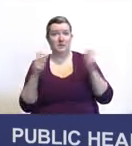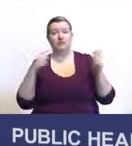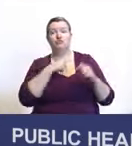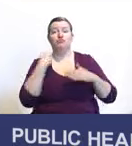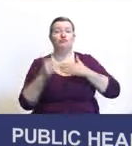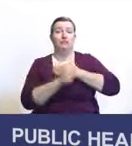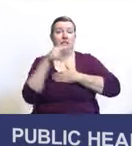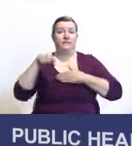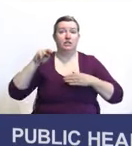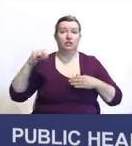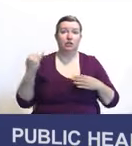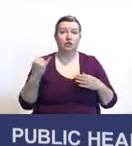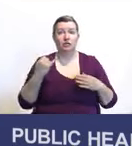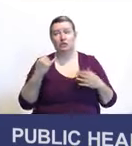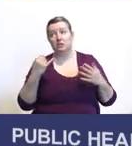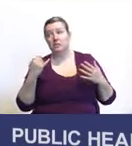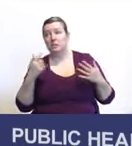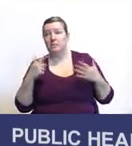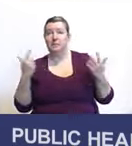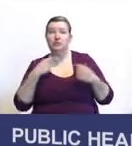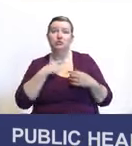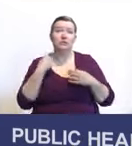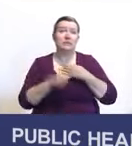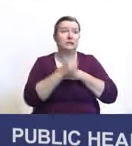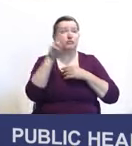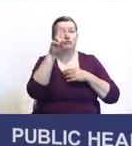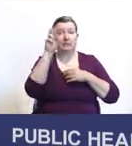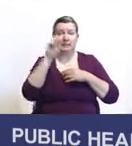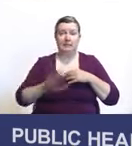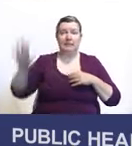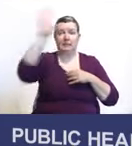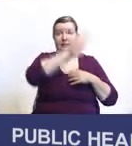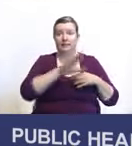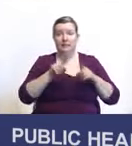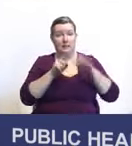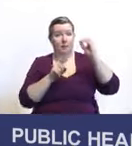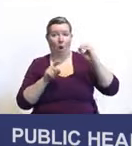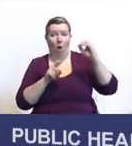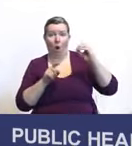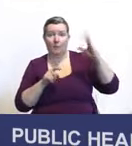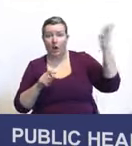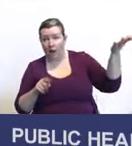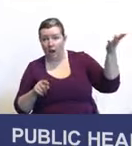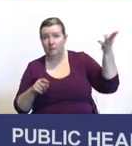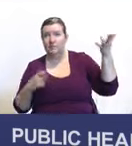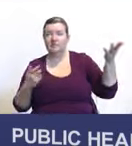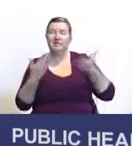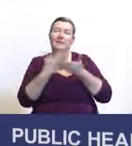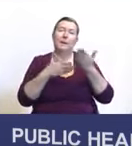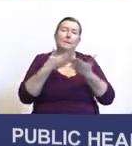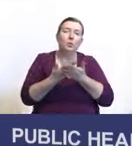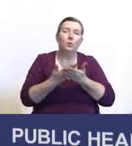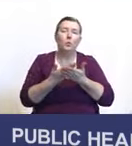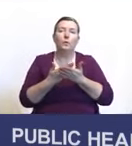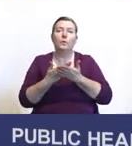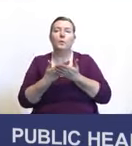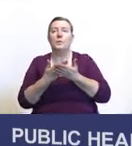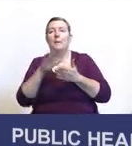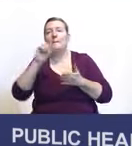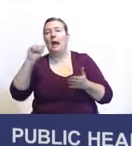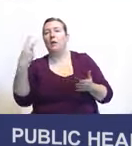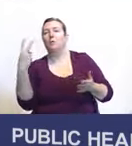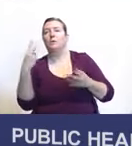going to take over from where Omicron did? And there is some evidence out there that it may be a little bit more transmissible than the